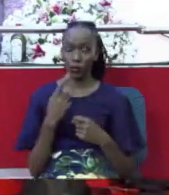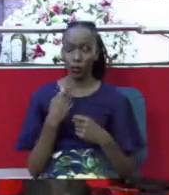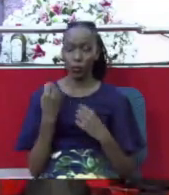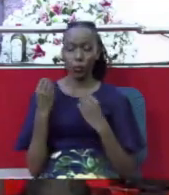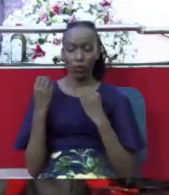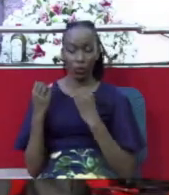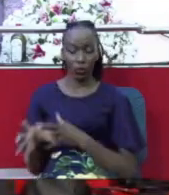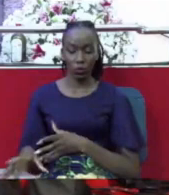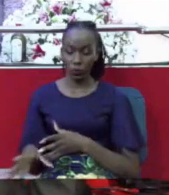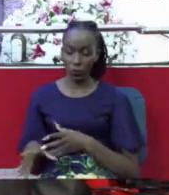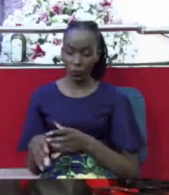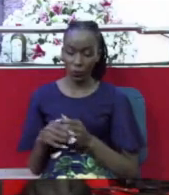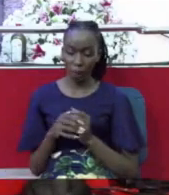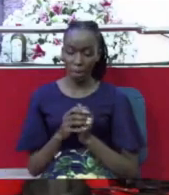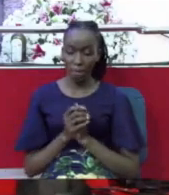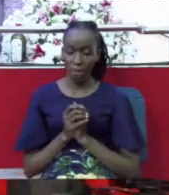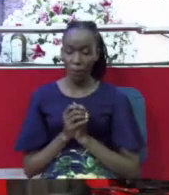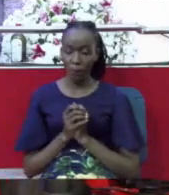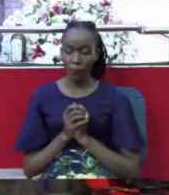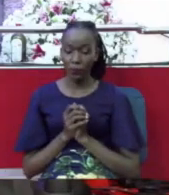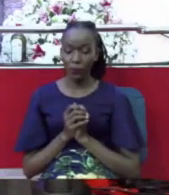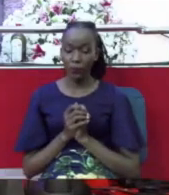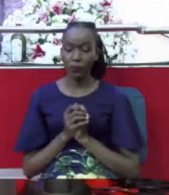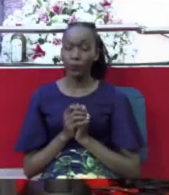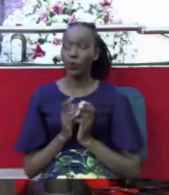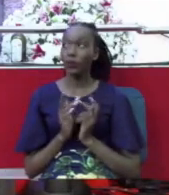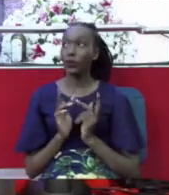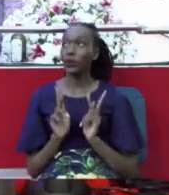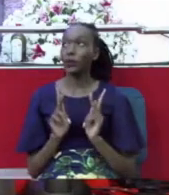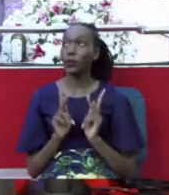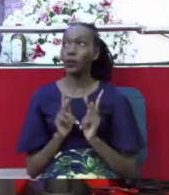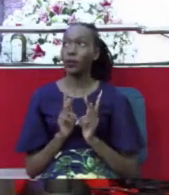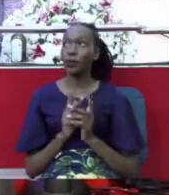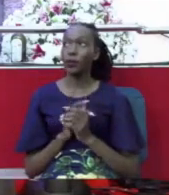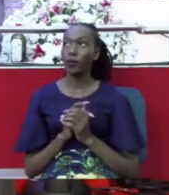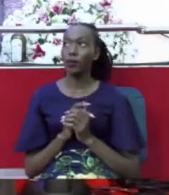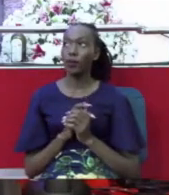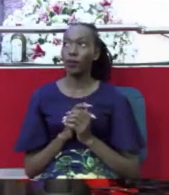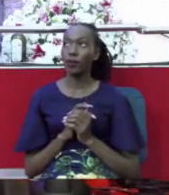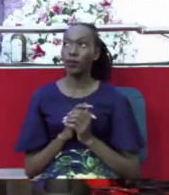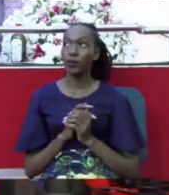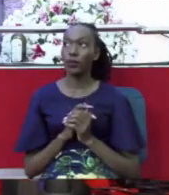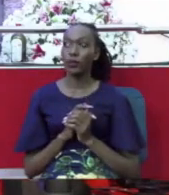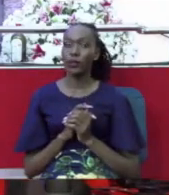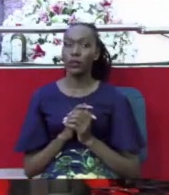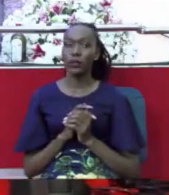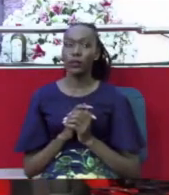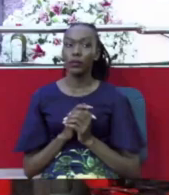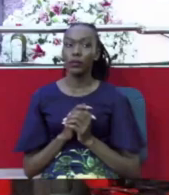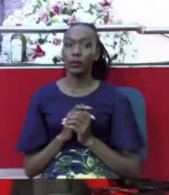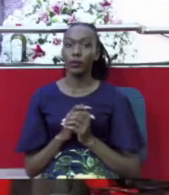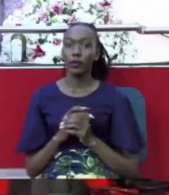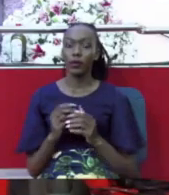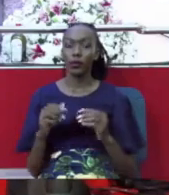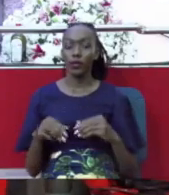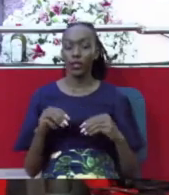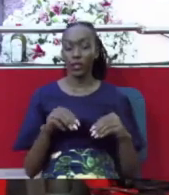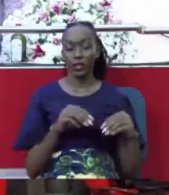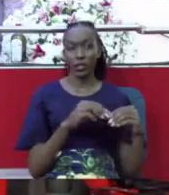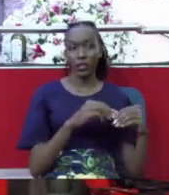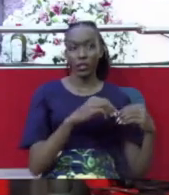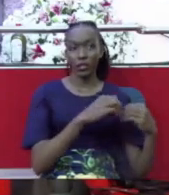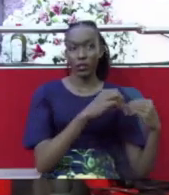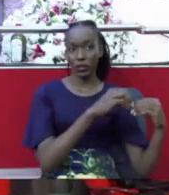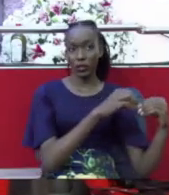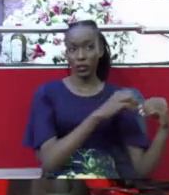kitu. Sawa sawa. If the chain broke, then somebody somewhere where they were standing, they broke the